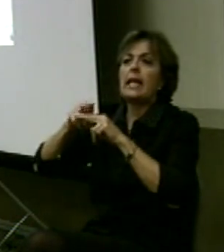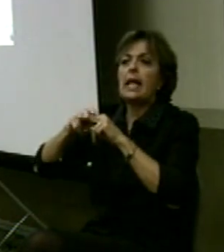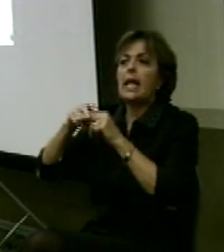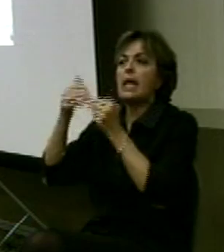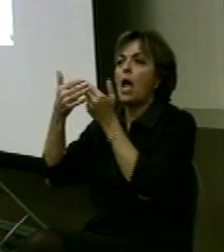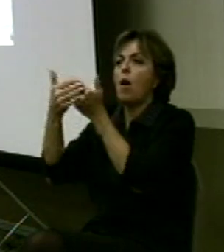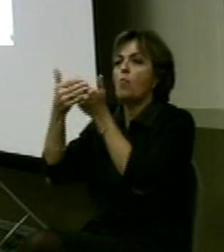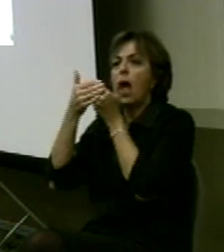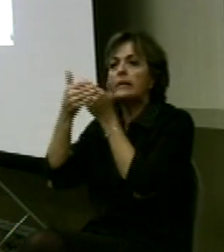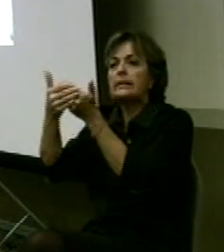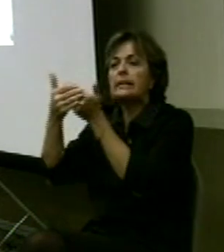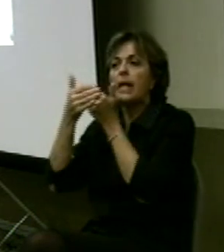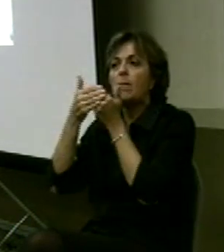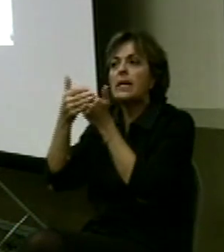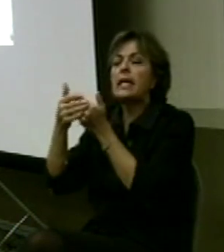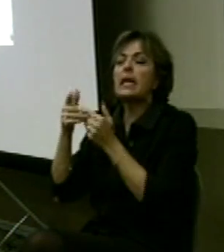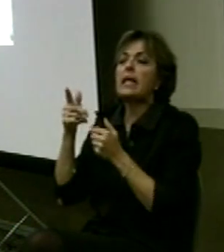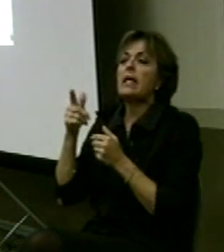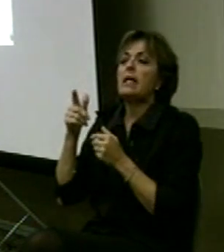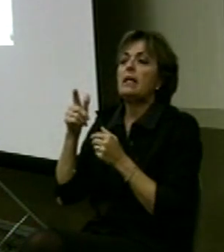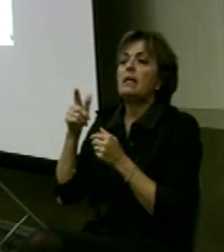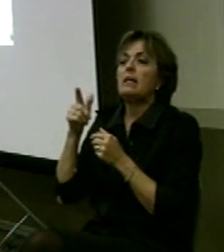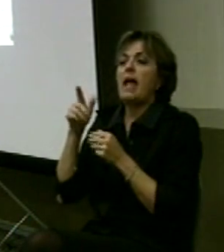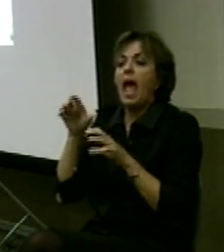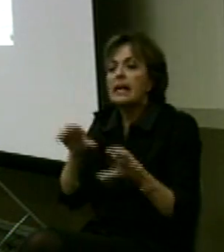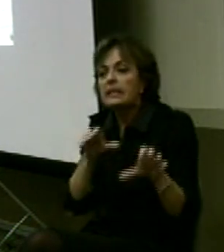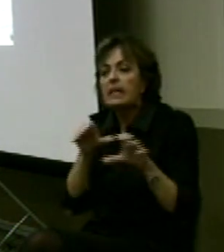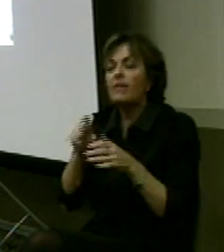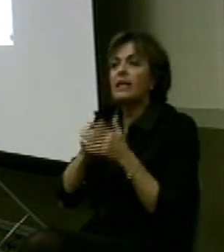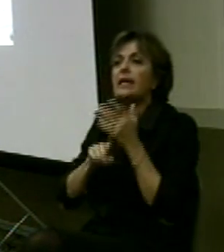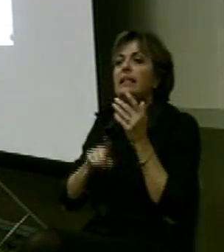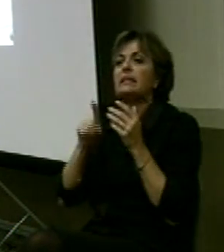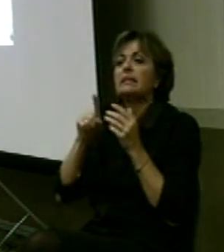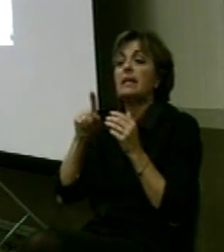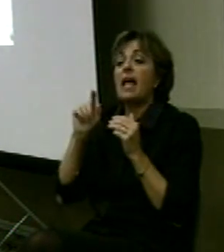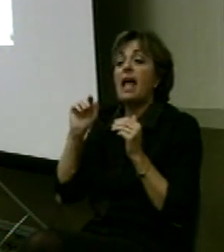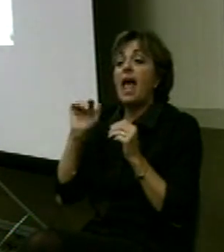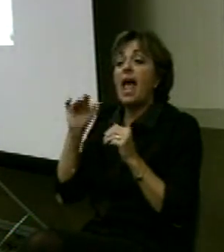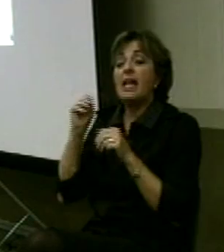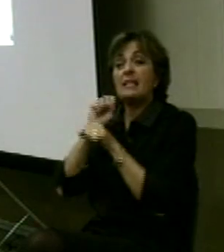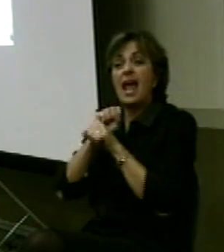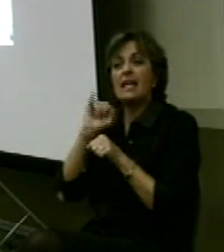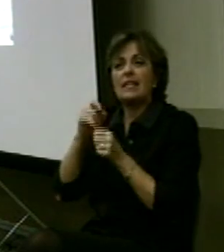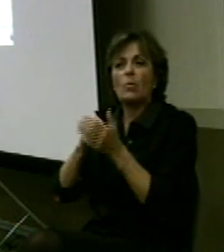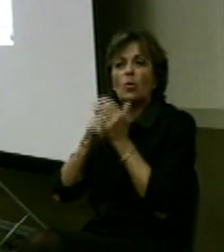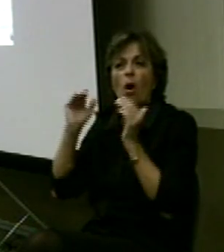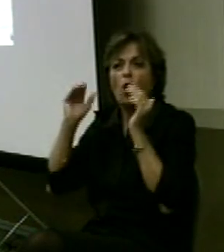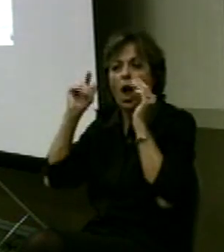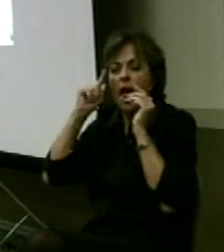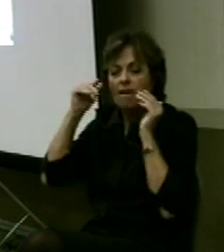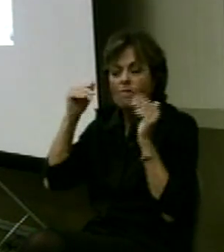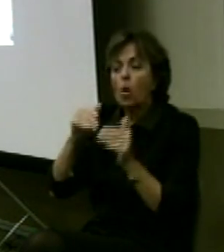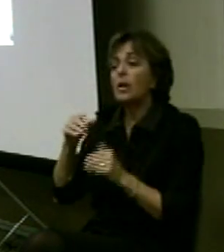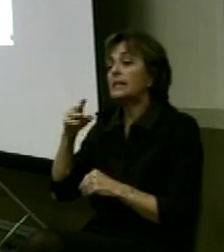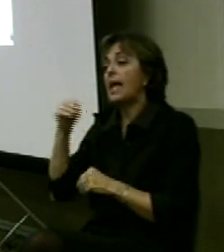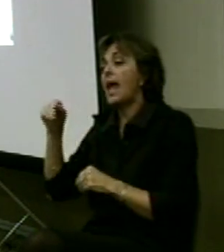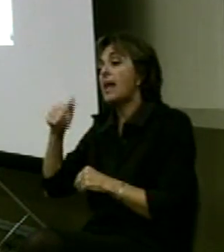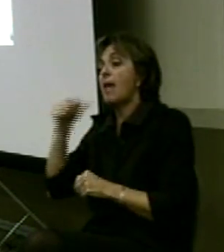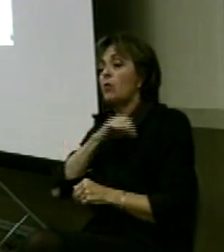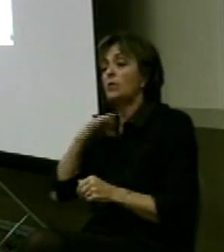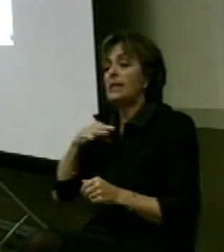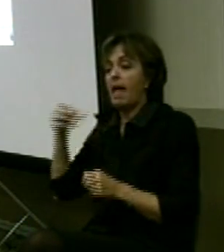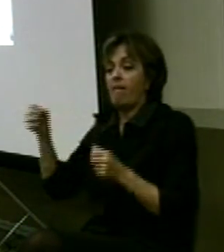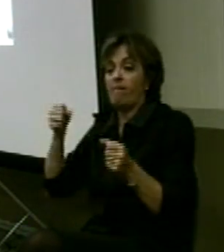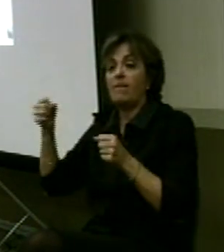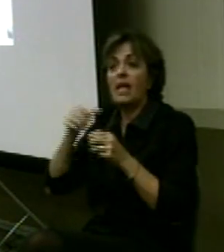seating, proximity, including movement in the activities, and high focus tasks when other staff are available in the